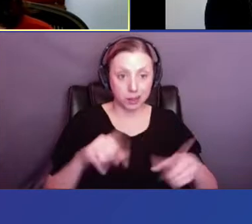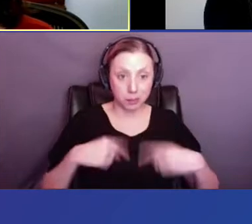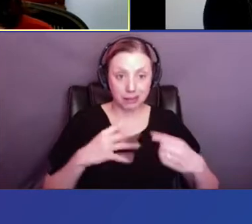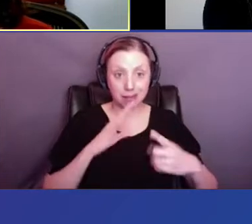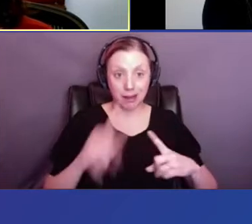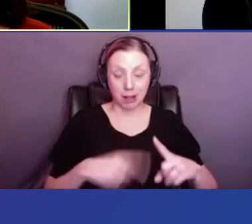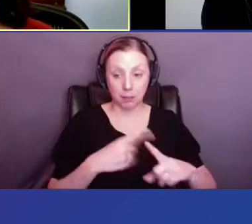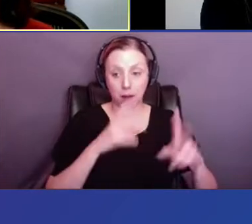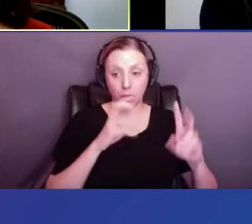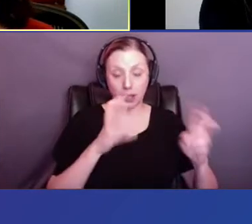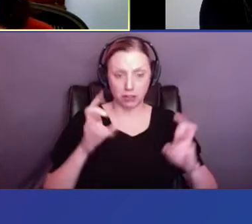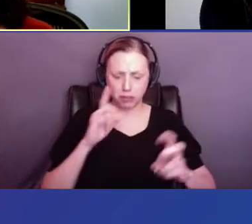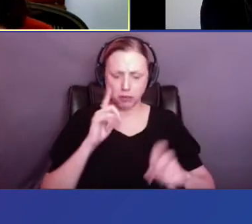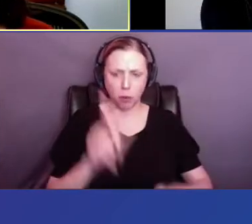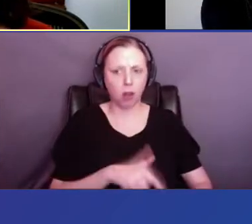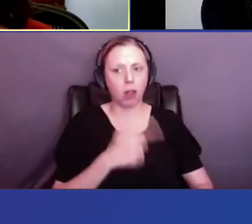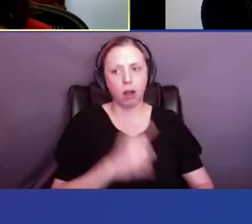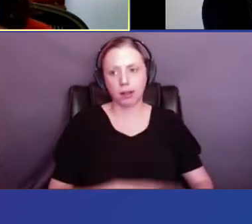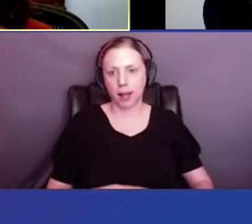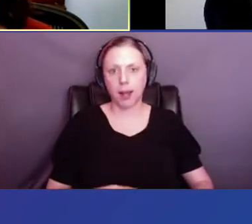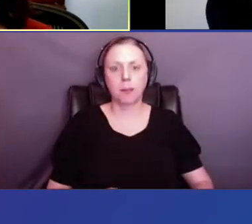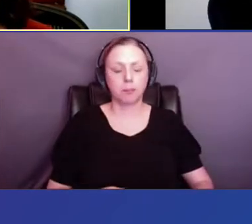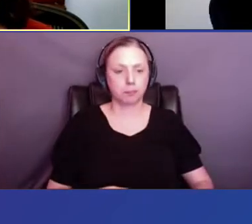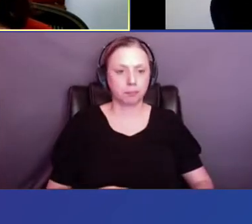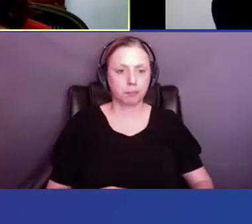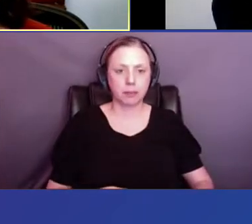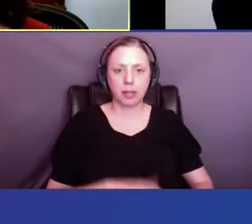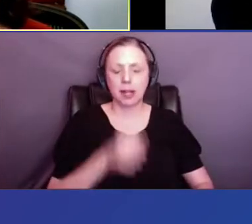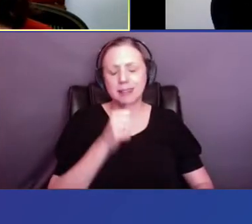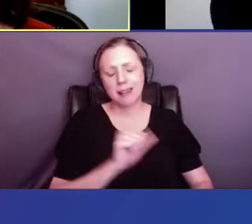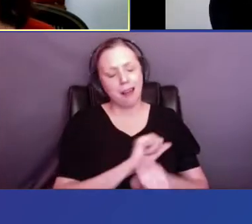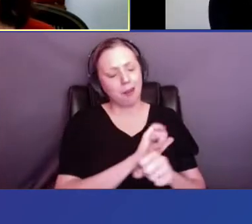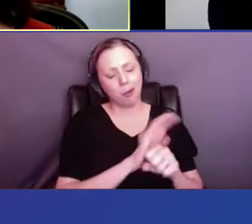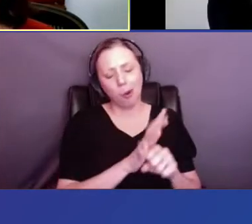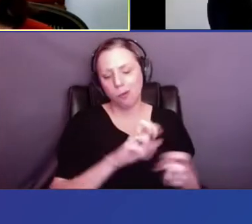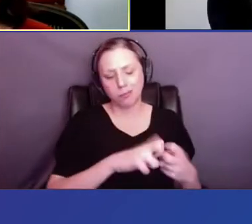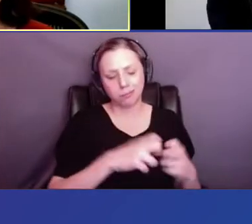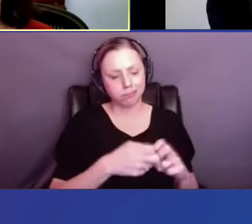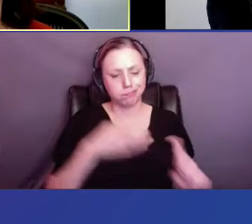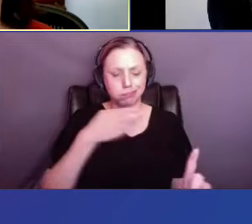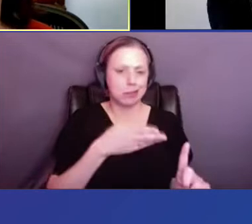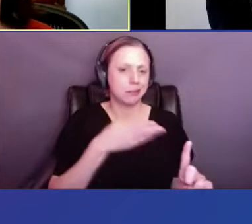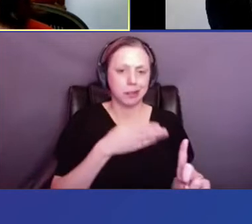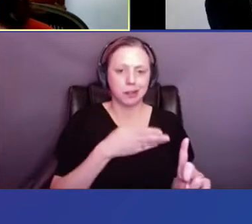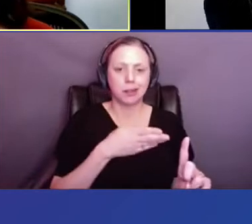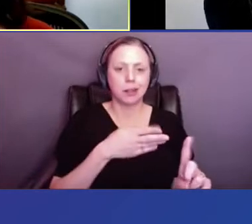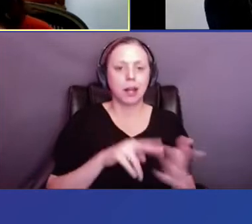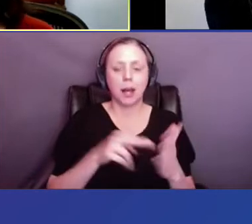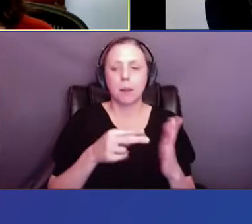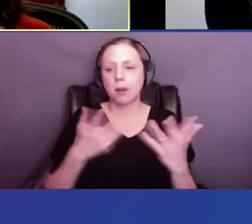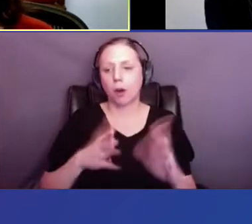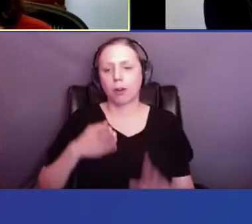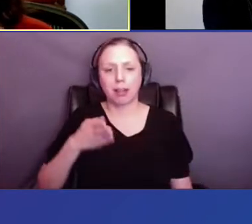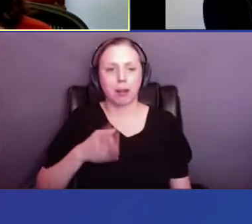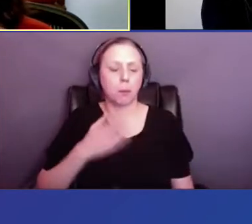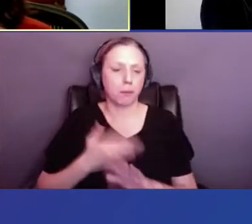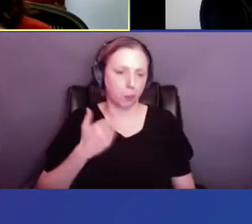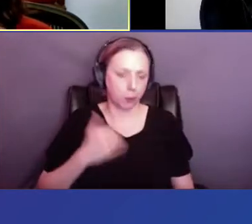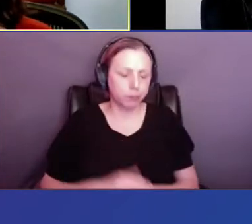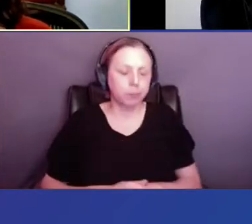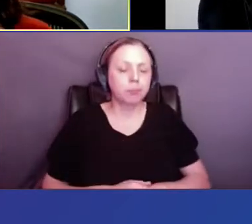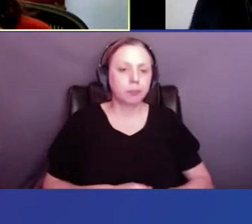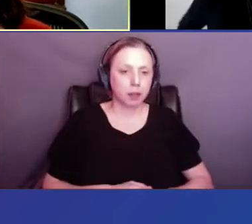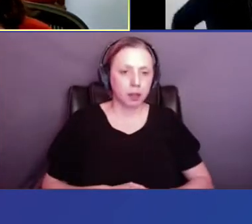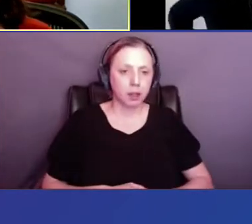issues for a long time. These are not pandemic related issues necessarily. They existed before. And so I think